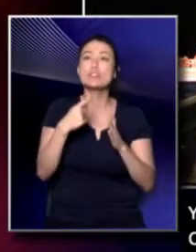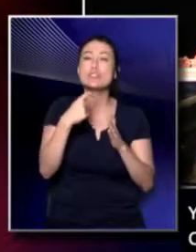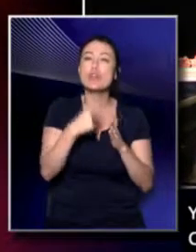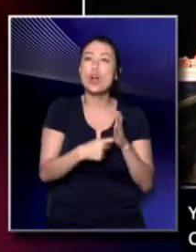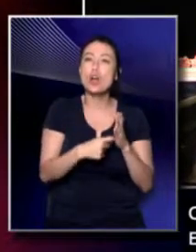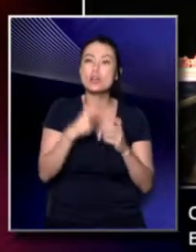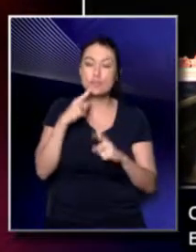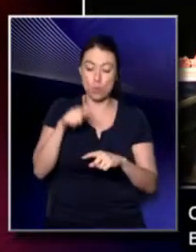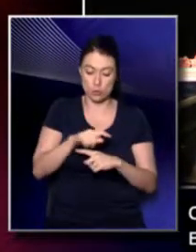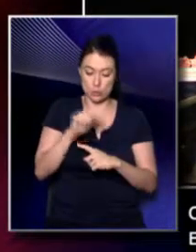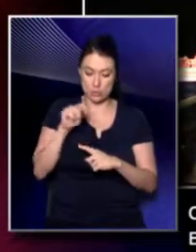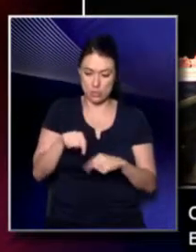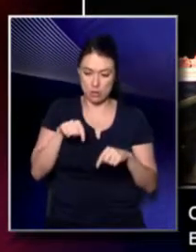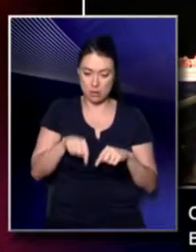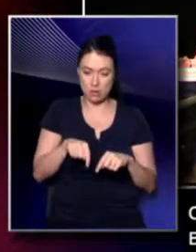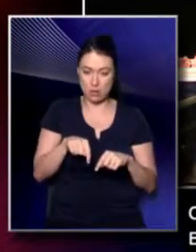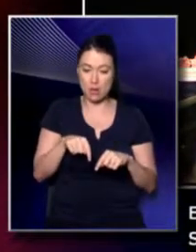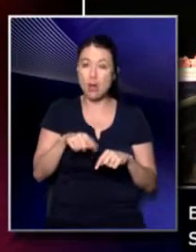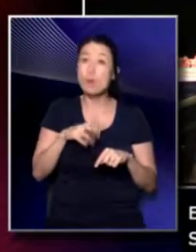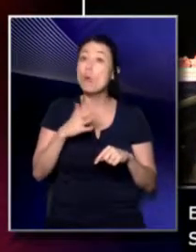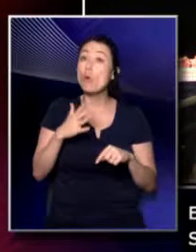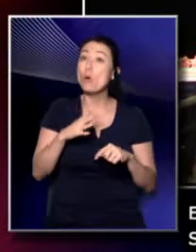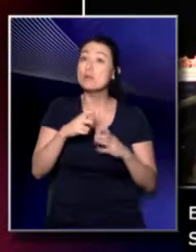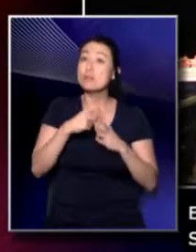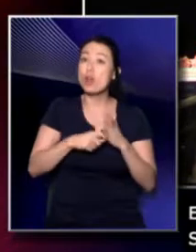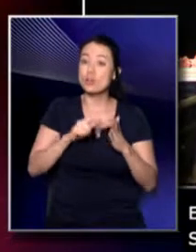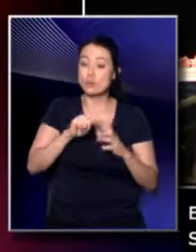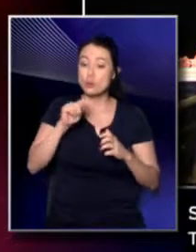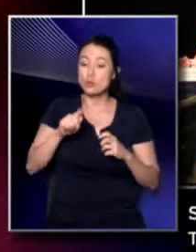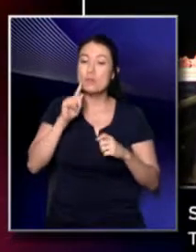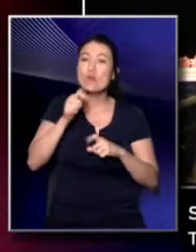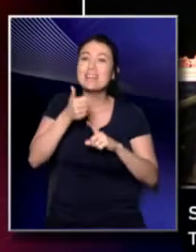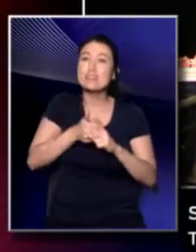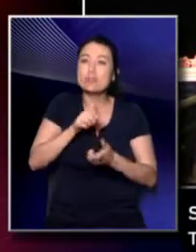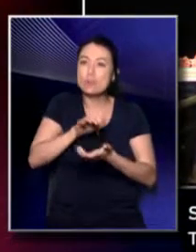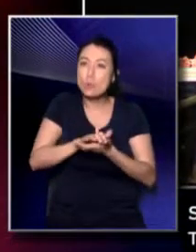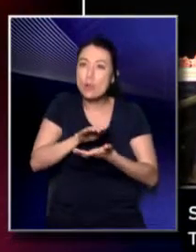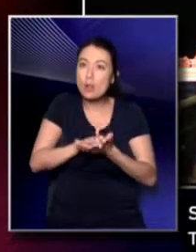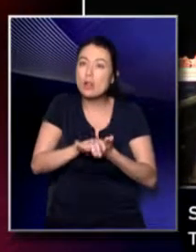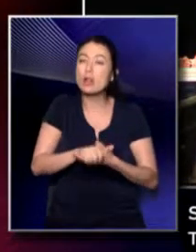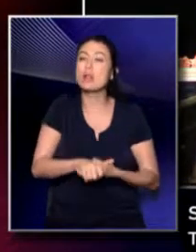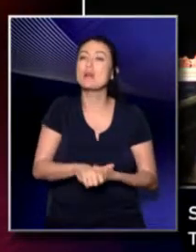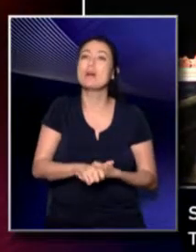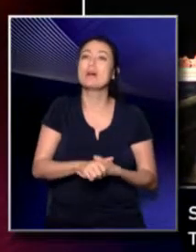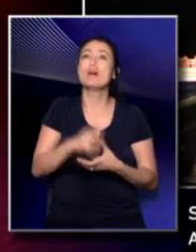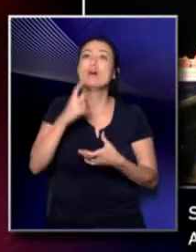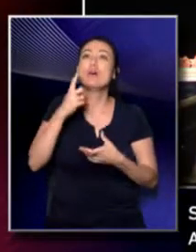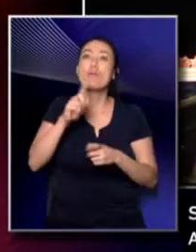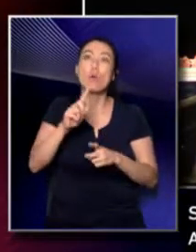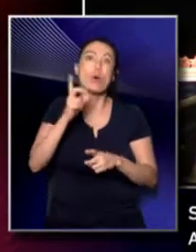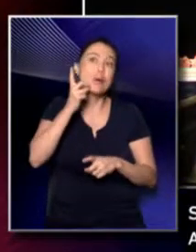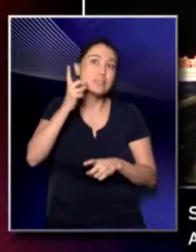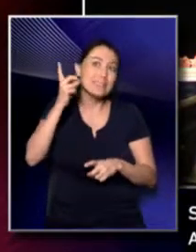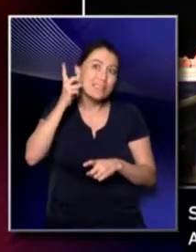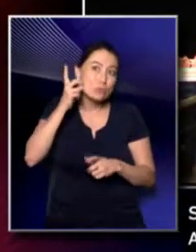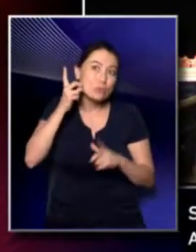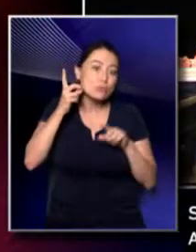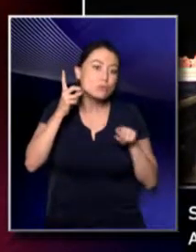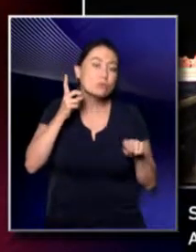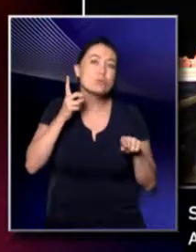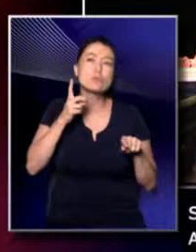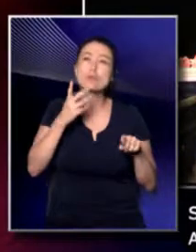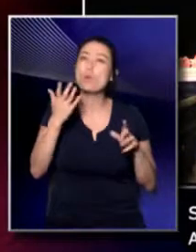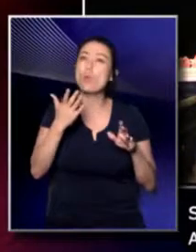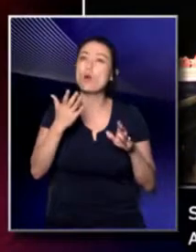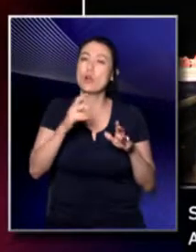for Tucson, but then what's the cost center for Tucson for each school, and then for the residentials? You know, what are all those